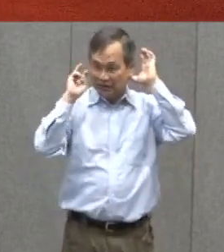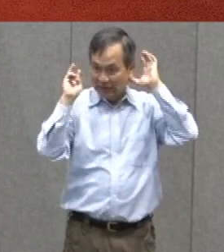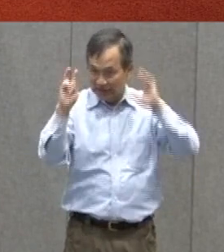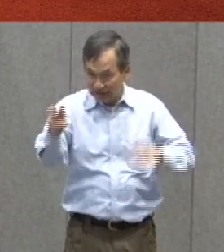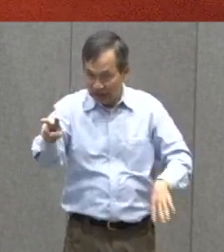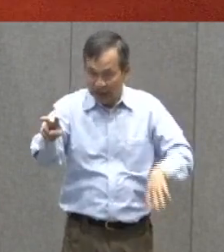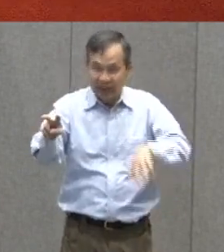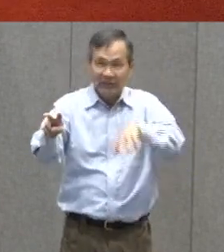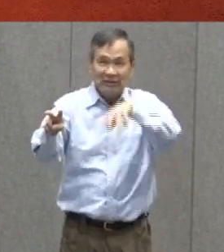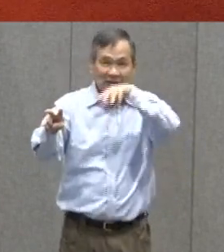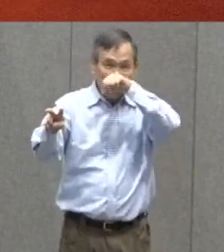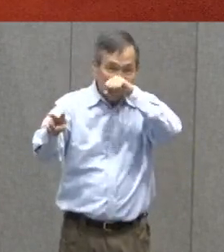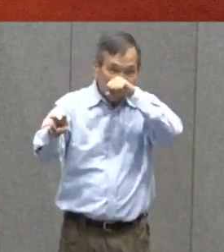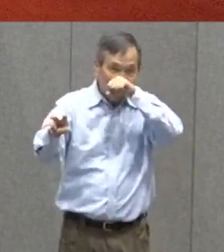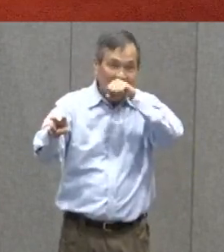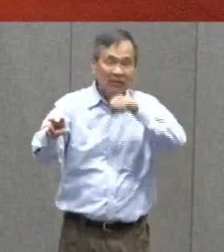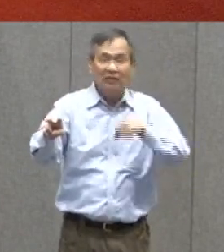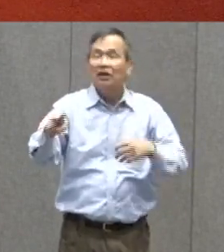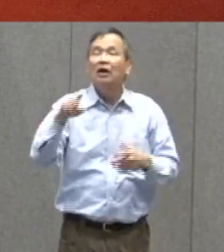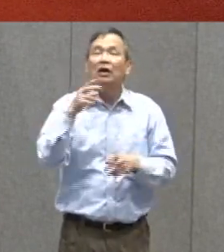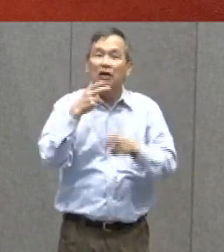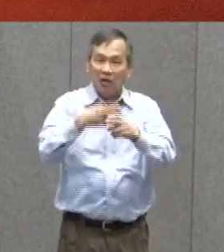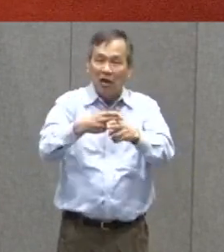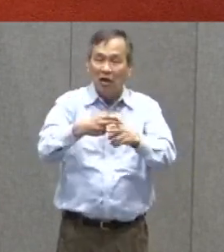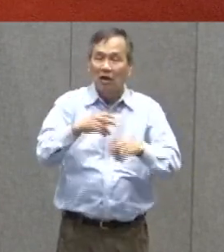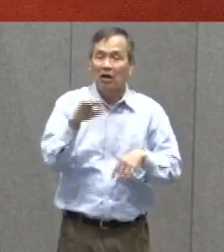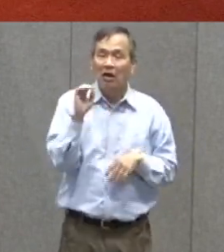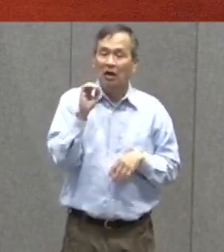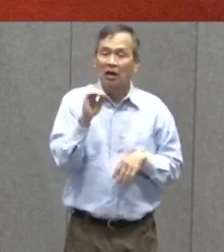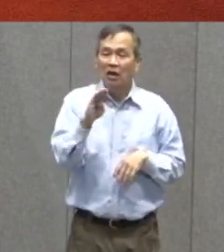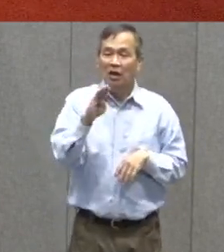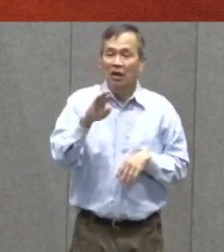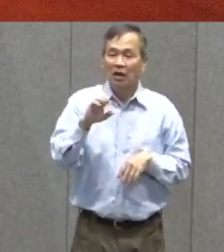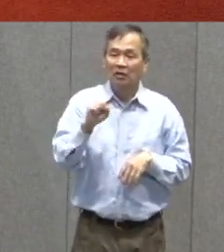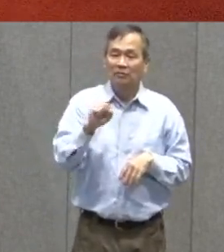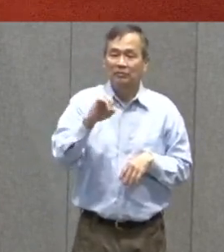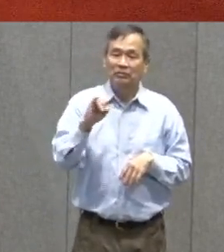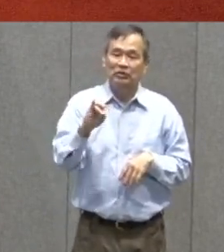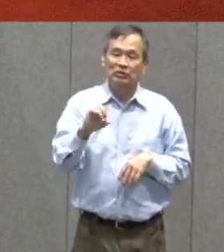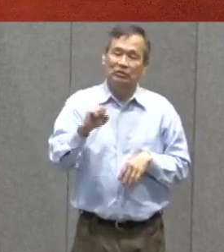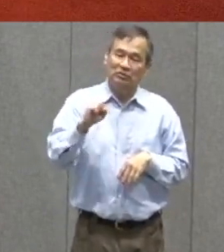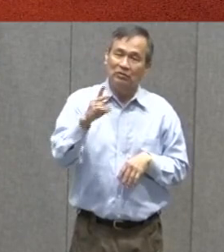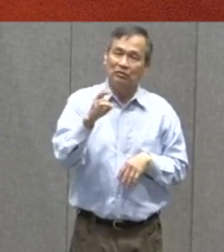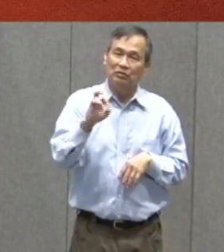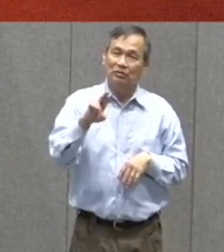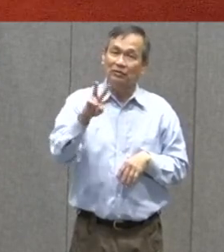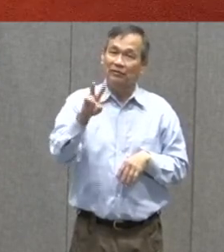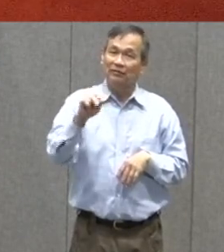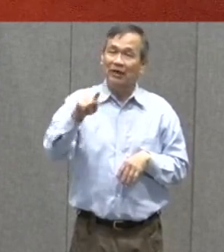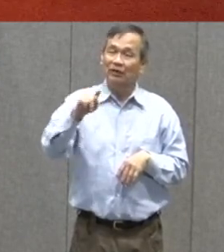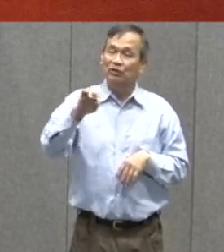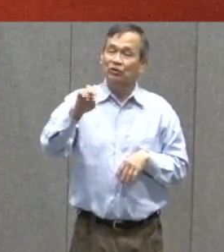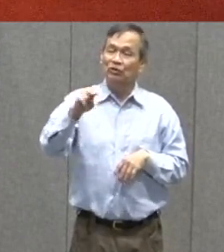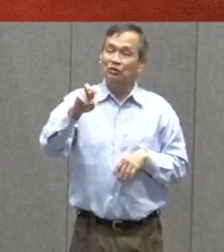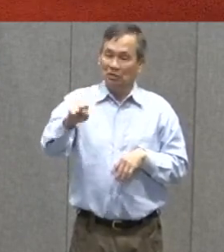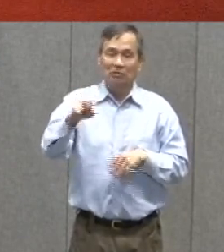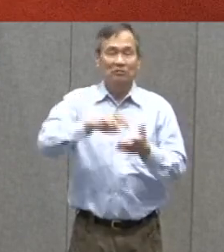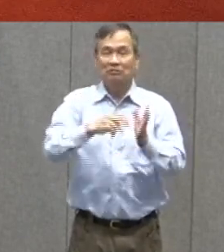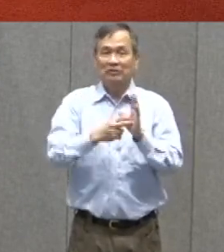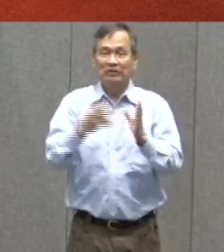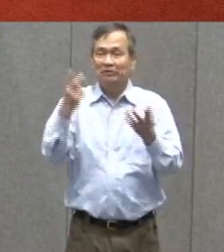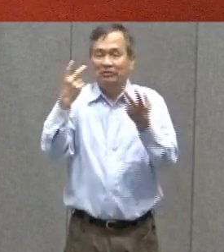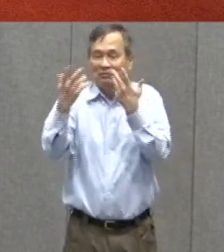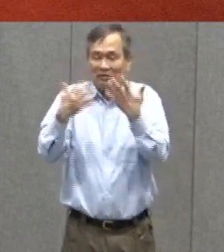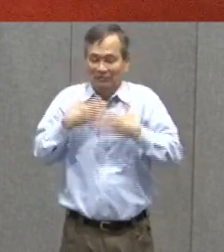you smell. Those are observations because you can either see, hear, smell, for example. So that is